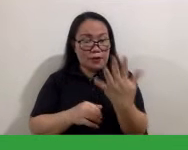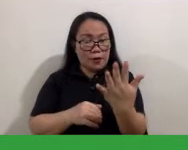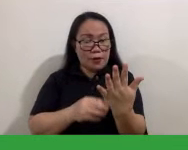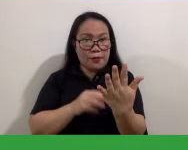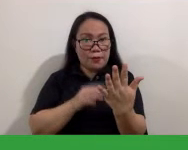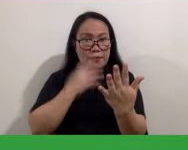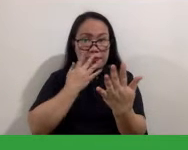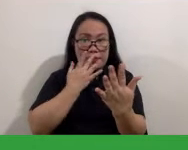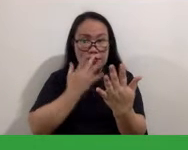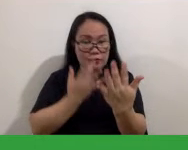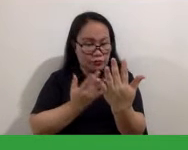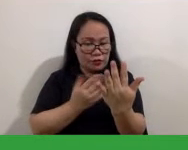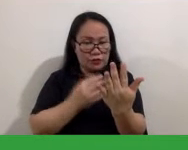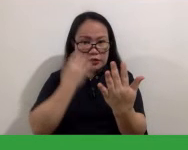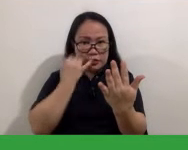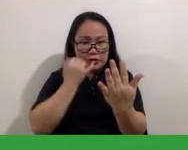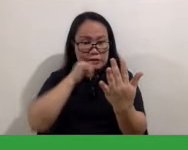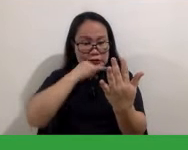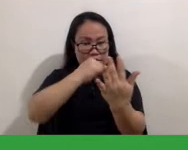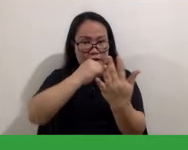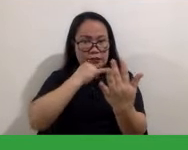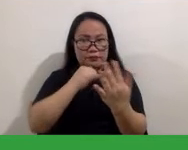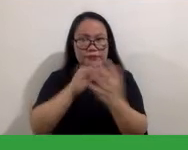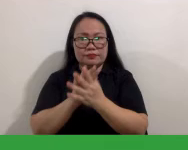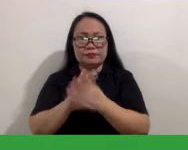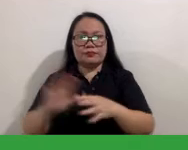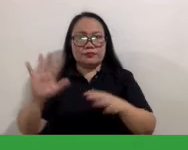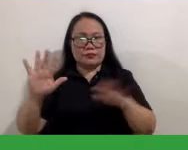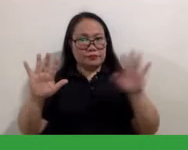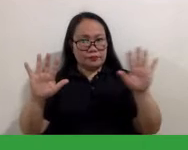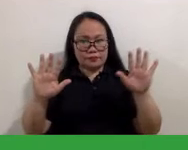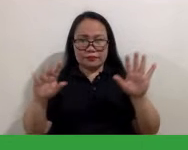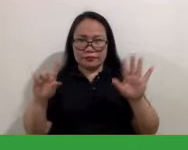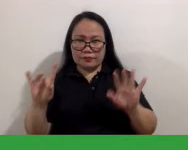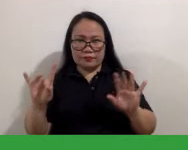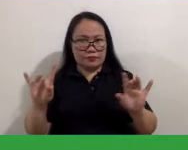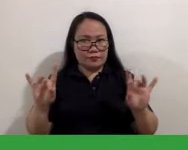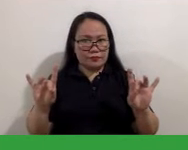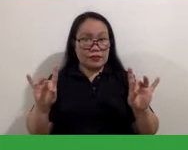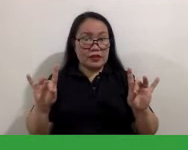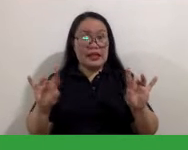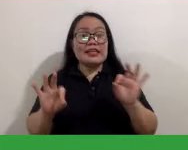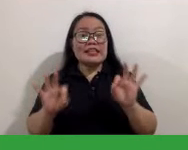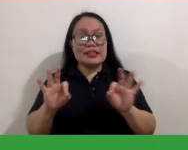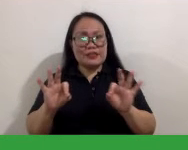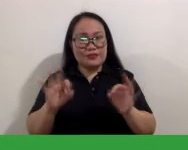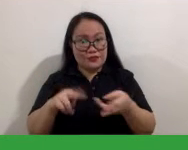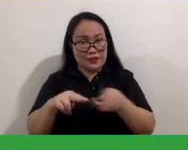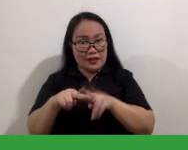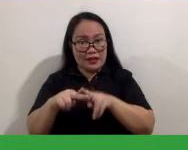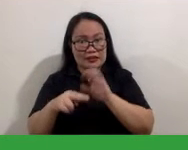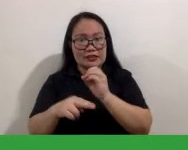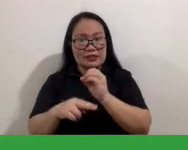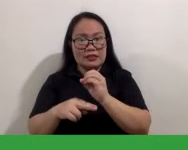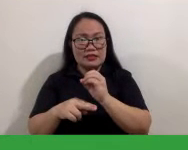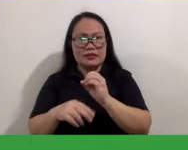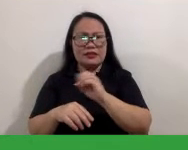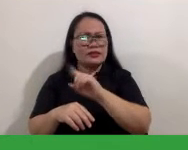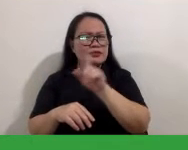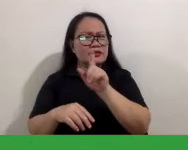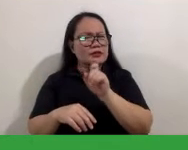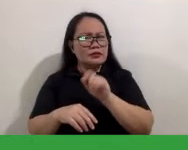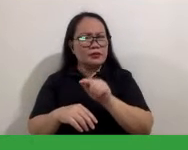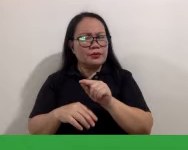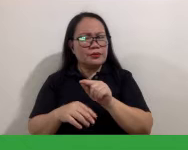So, 5, the result is 5. 8, the result is 8. But take note, if you will add 0. So, ang tanong